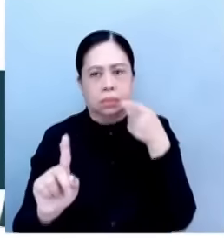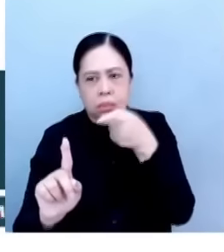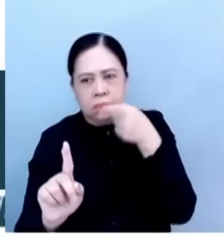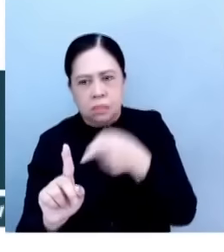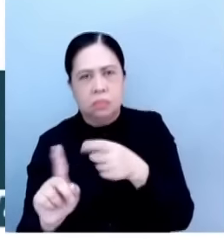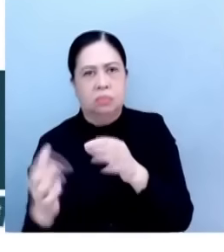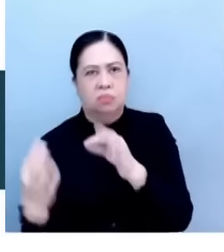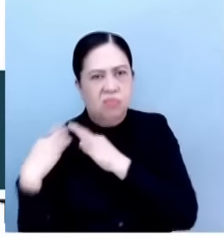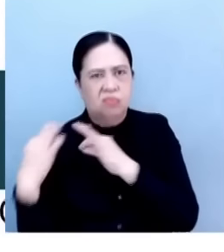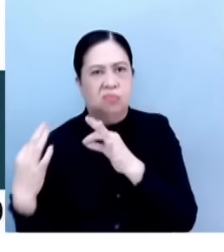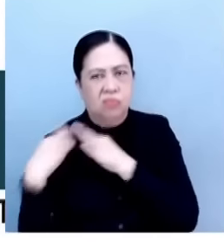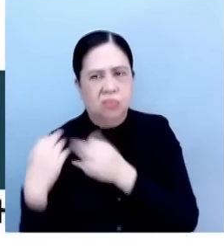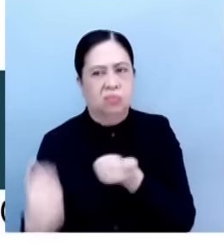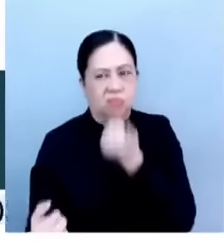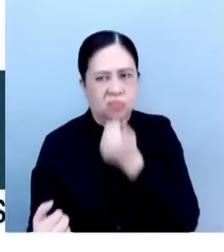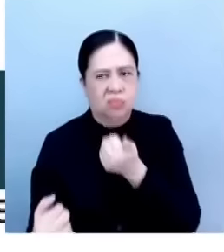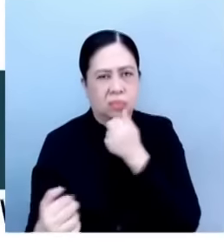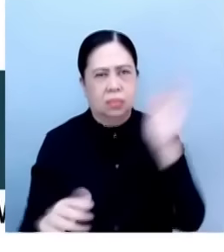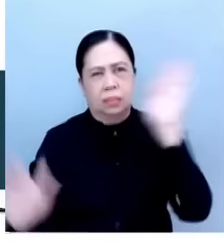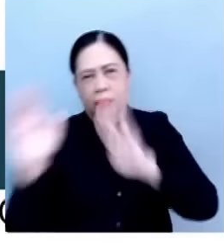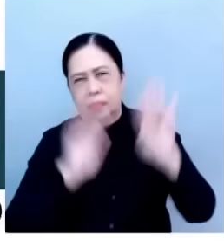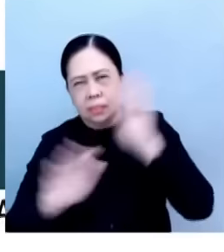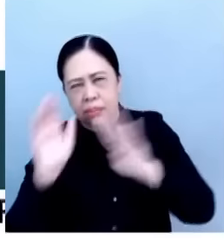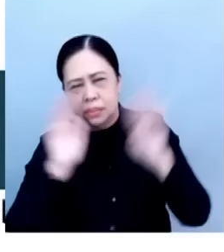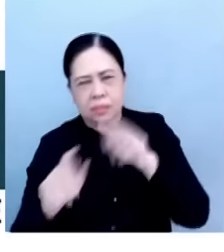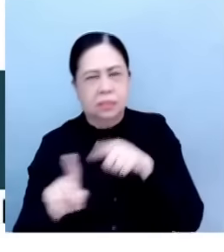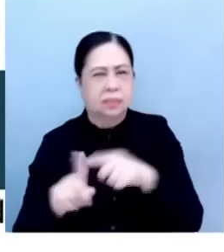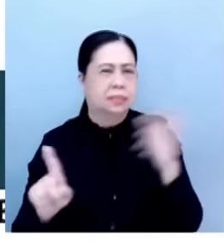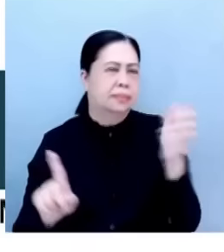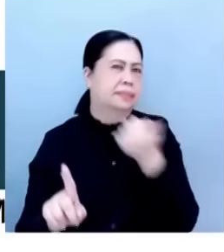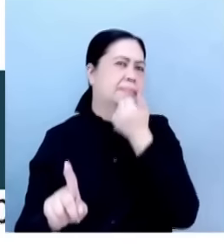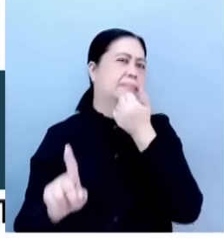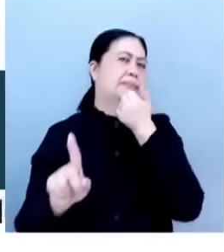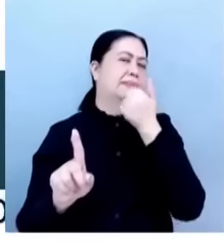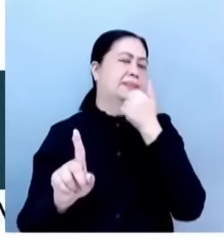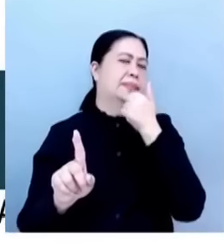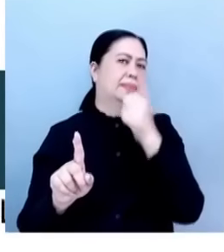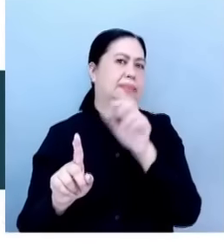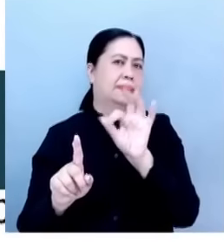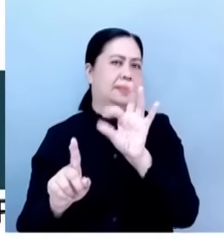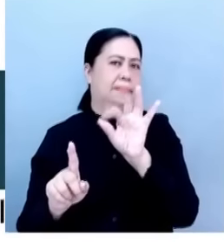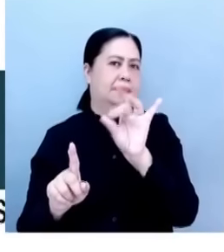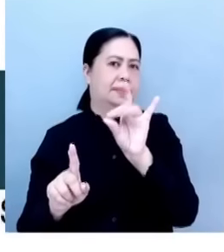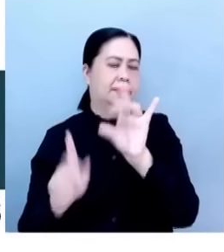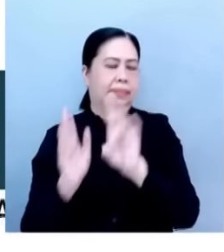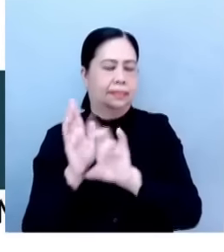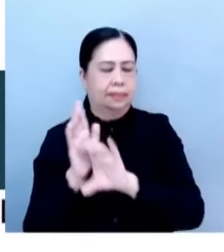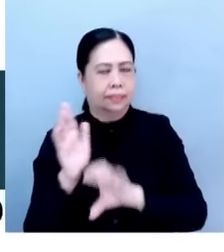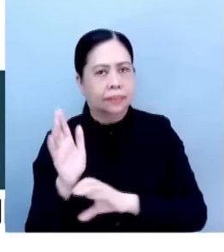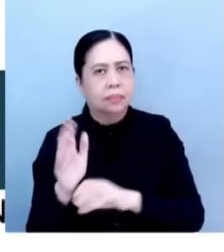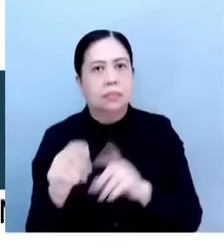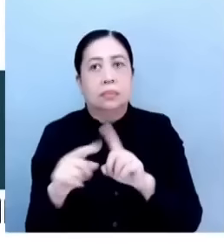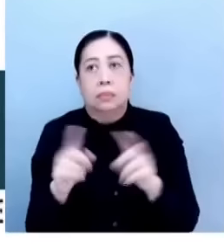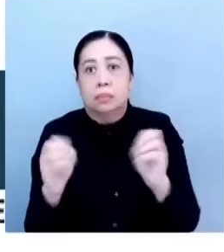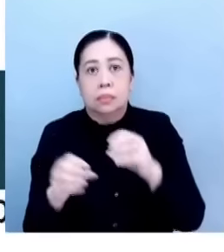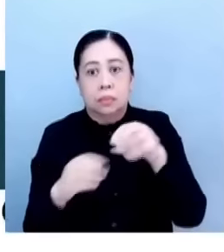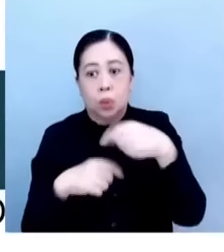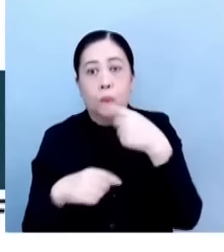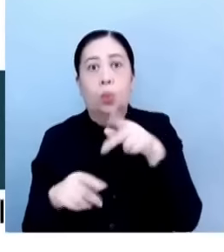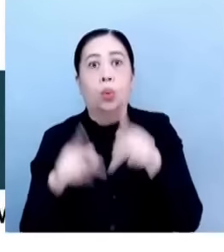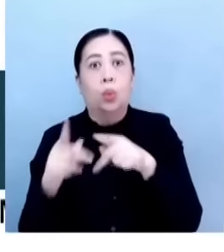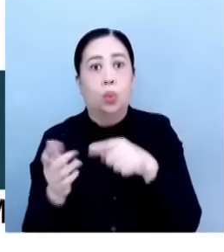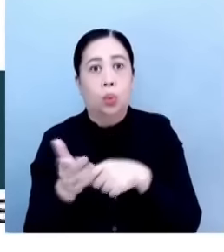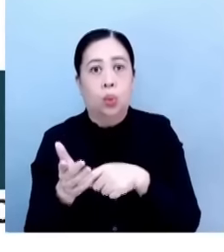root cause for all the problems that we're encountering right now. But it does not say anything about the people who